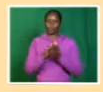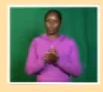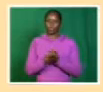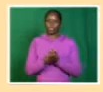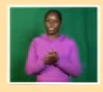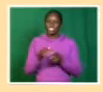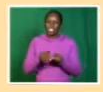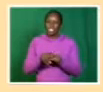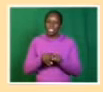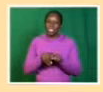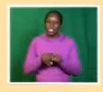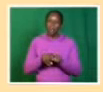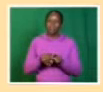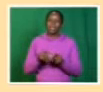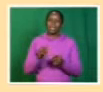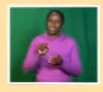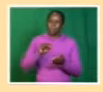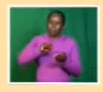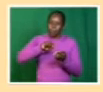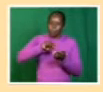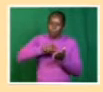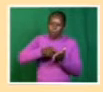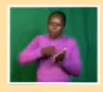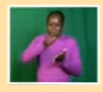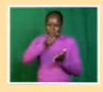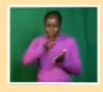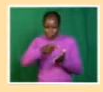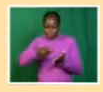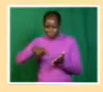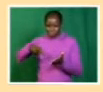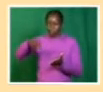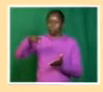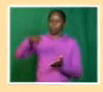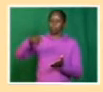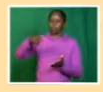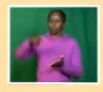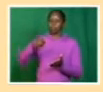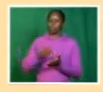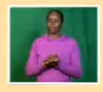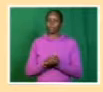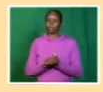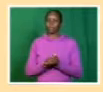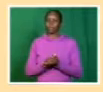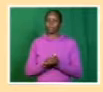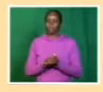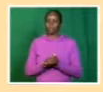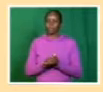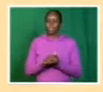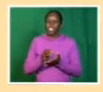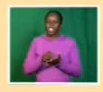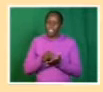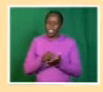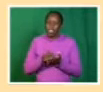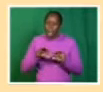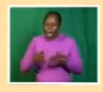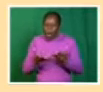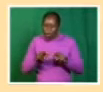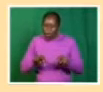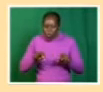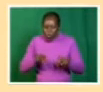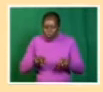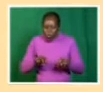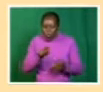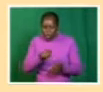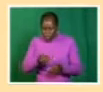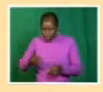the turning point. This is the turning point, learners at home. Okay, we can get to this turning point